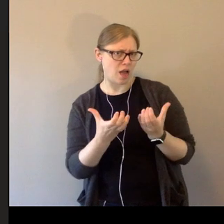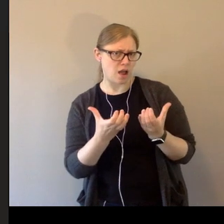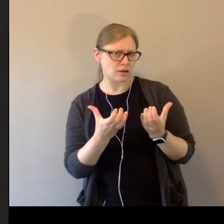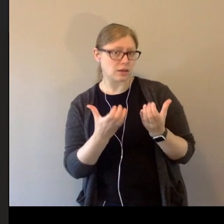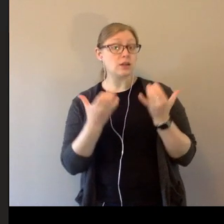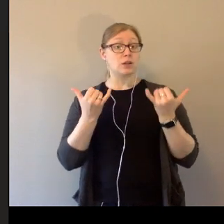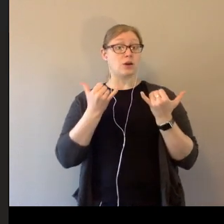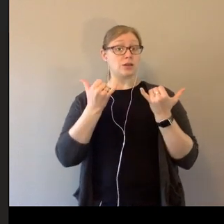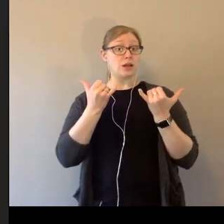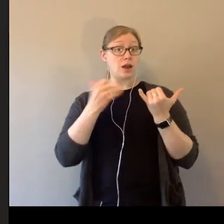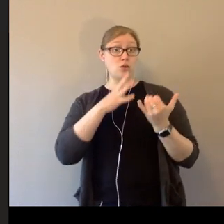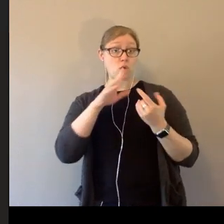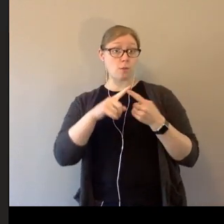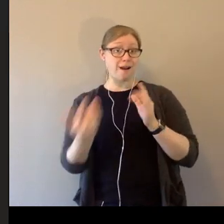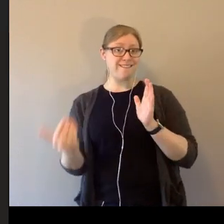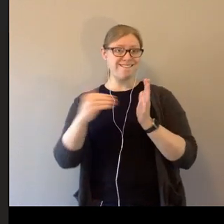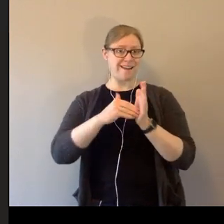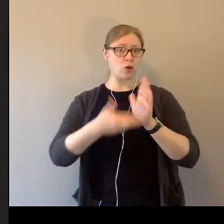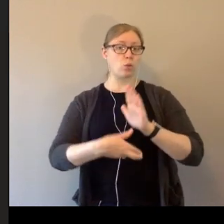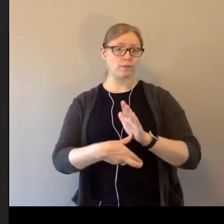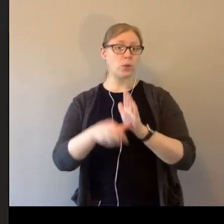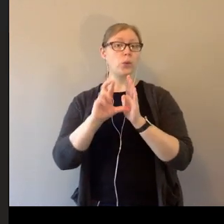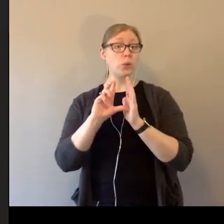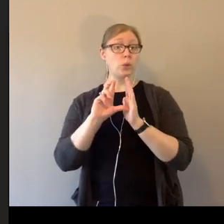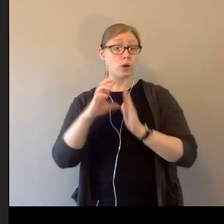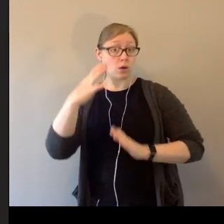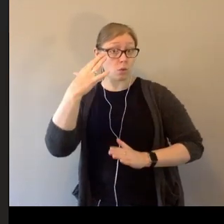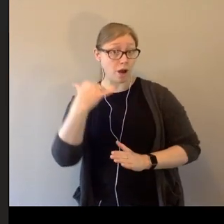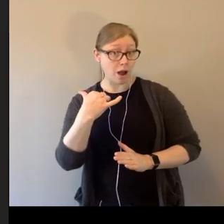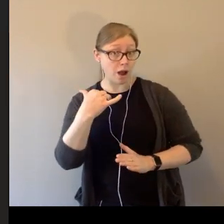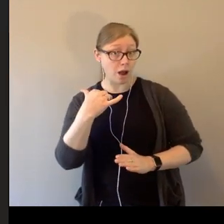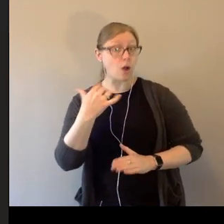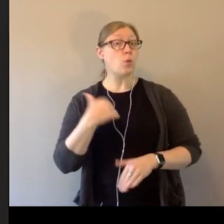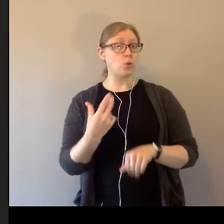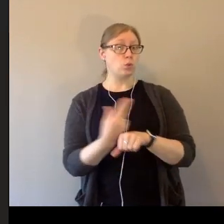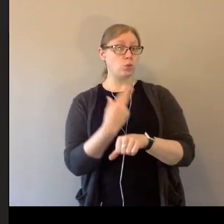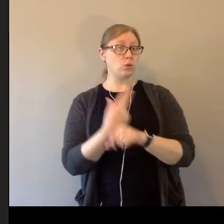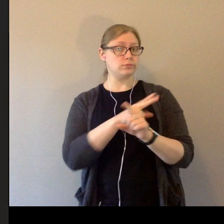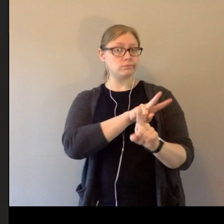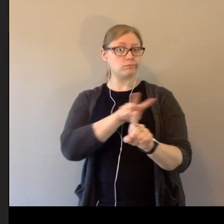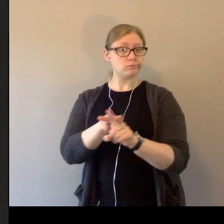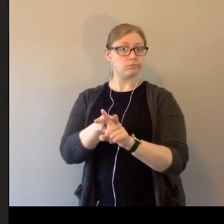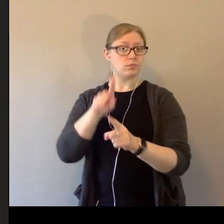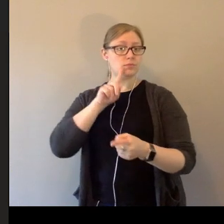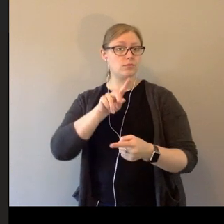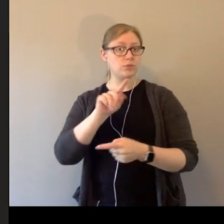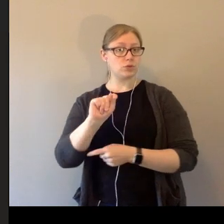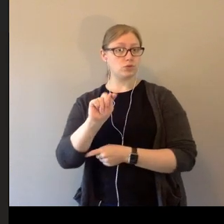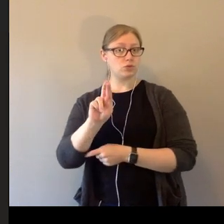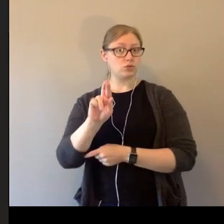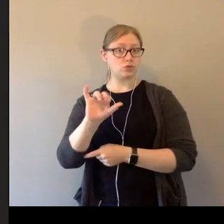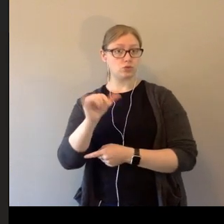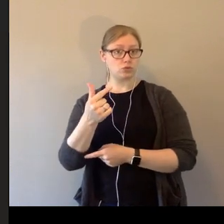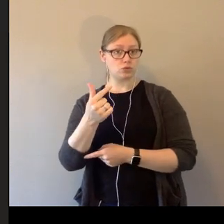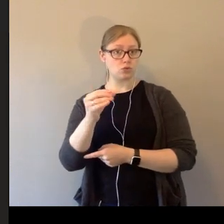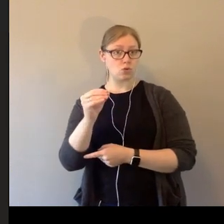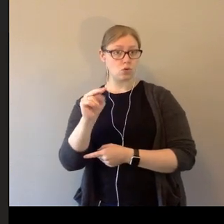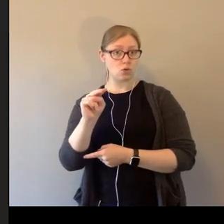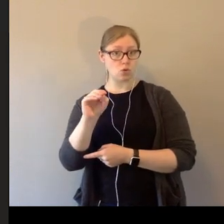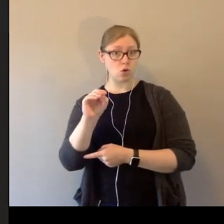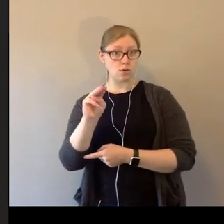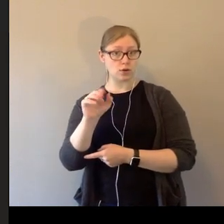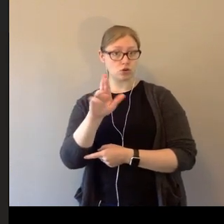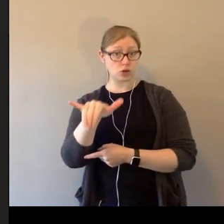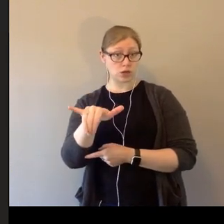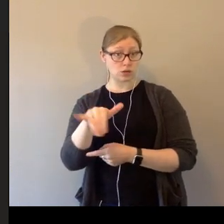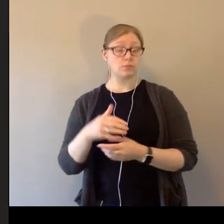review topic. And the reason why is because we use this when we study trigonometry. So